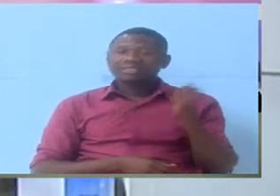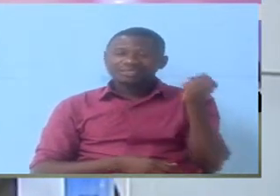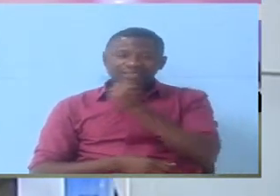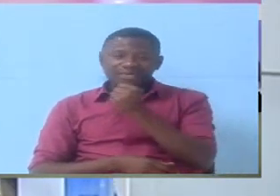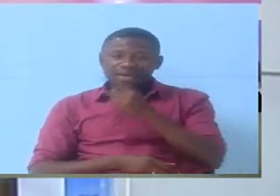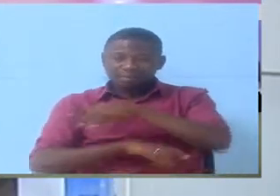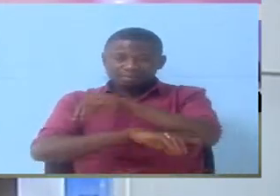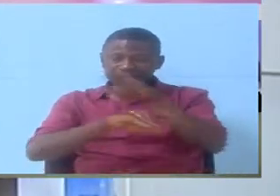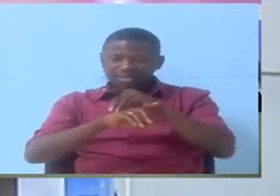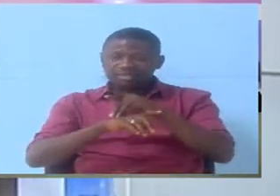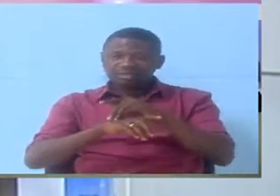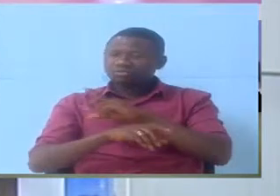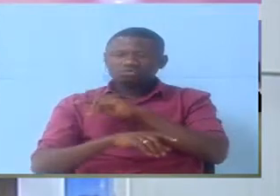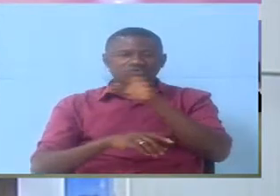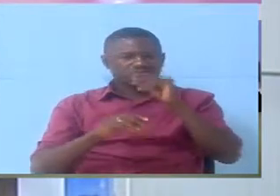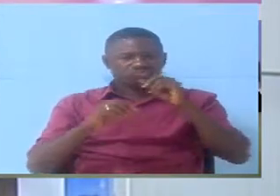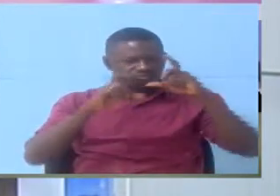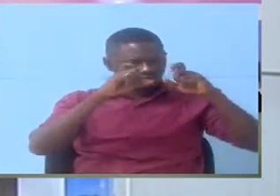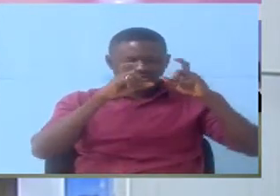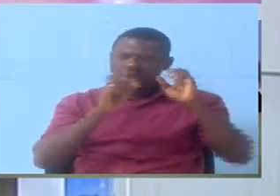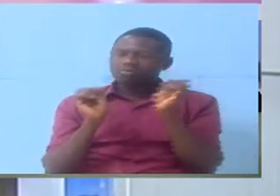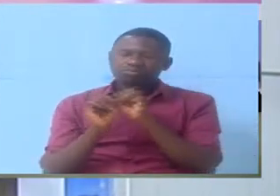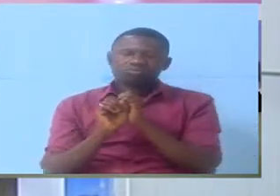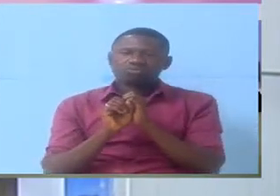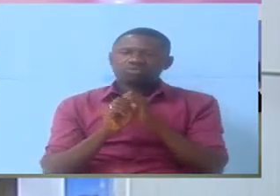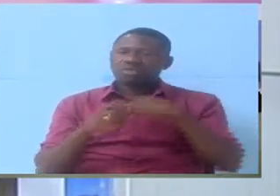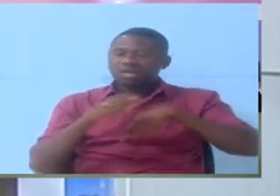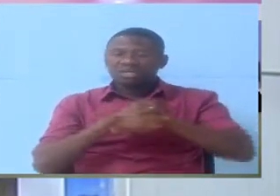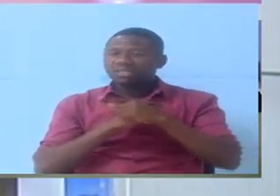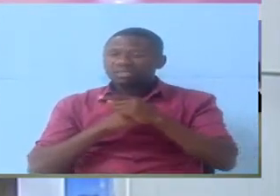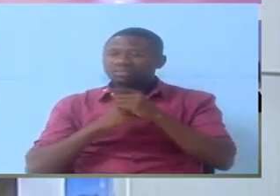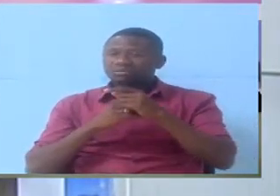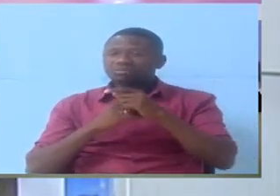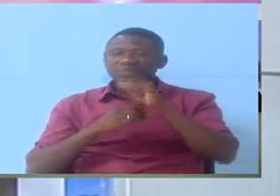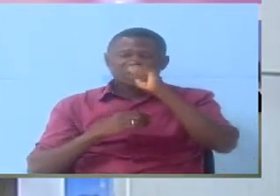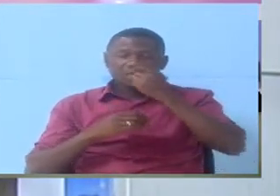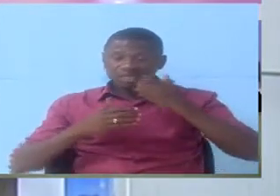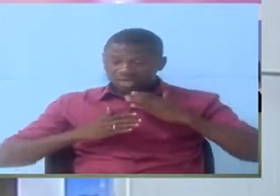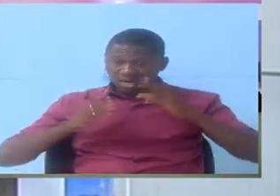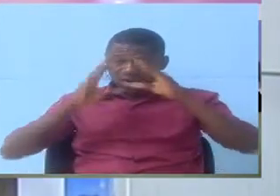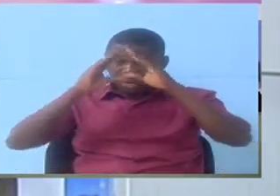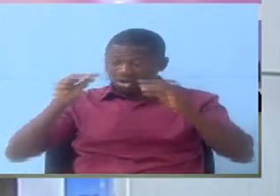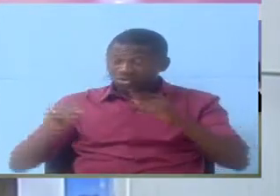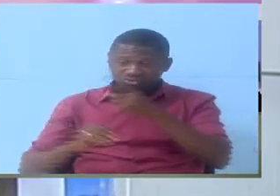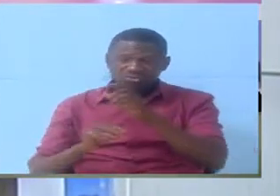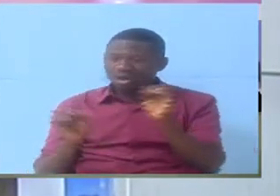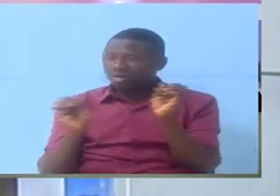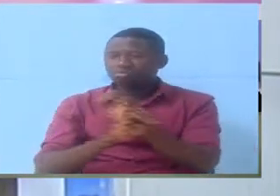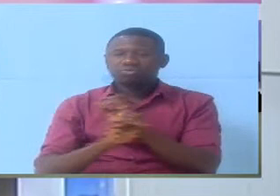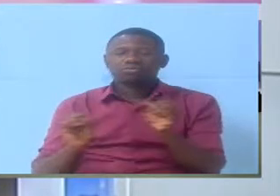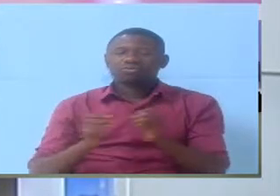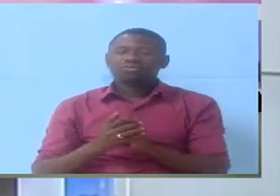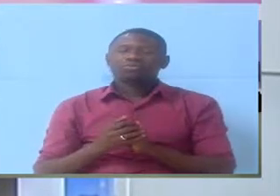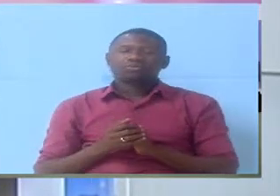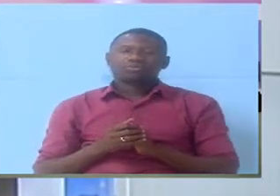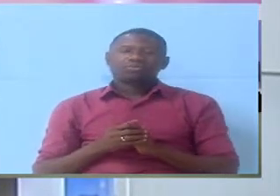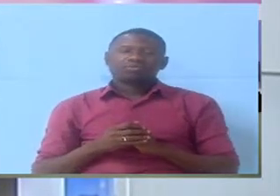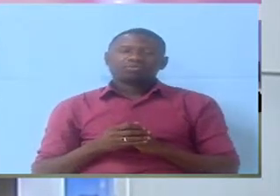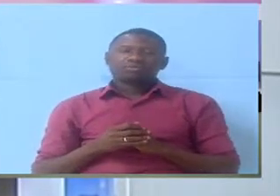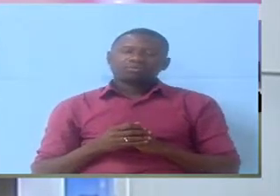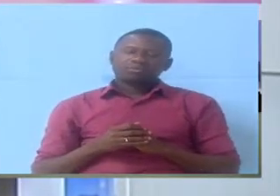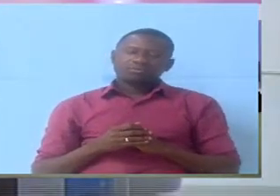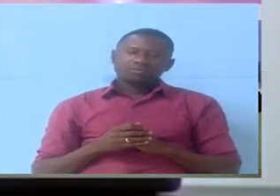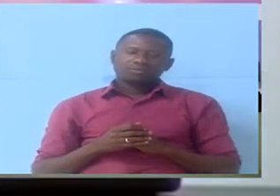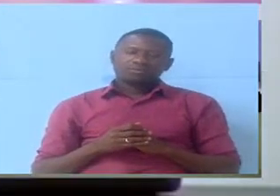I left that place and went on the highway. Datu fureulu ngi tartadami ngwati soto ntante bota uloko no lentata lo silabaka. Yes,